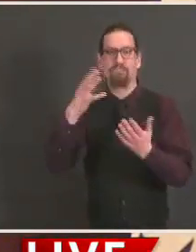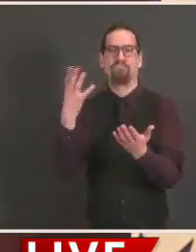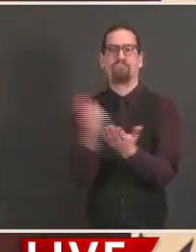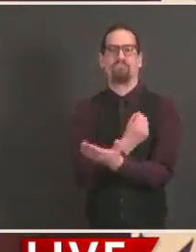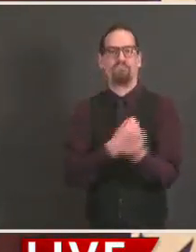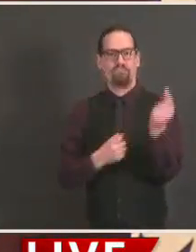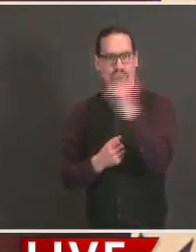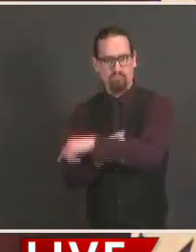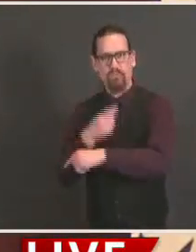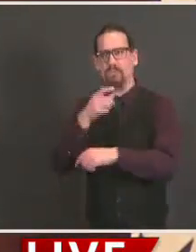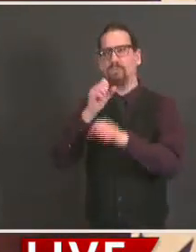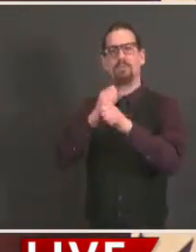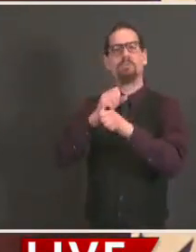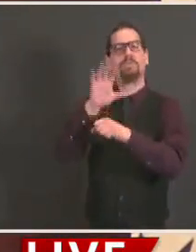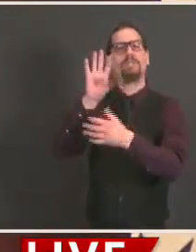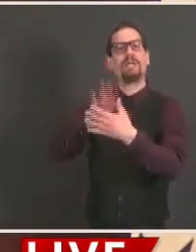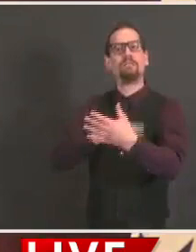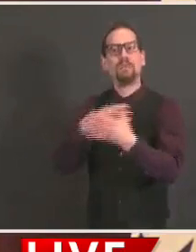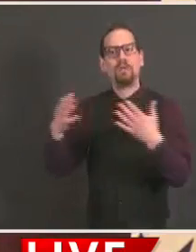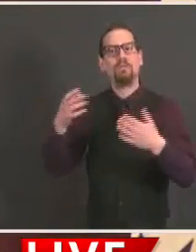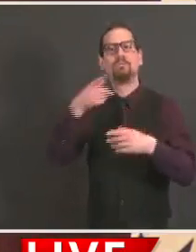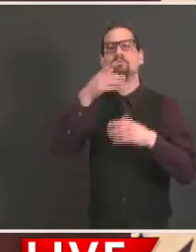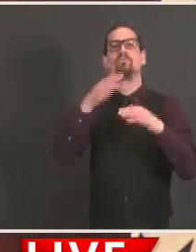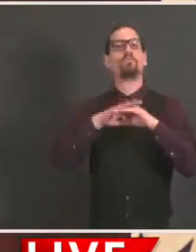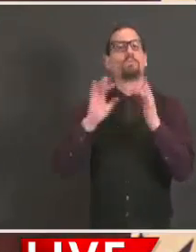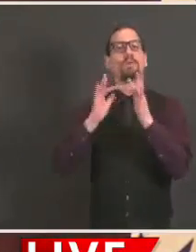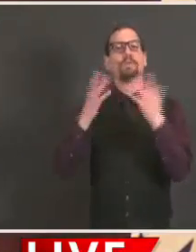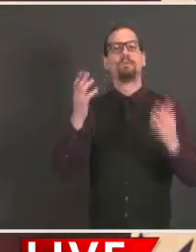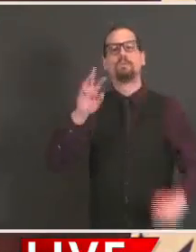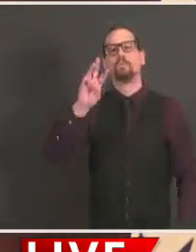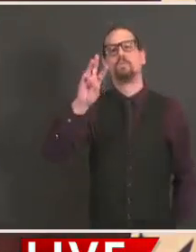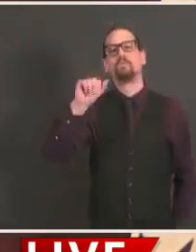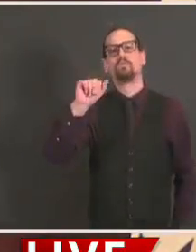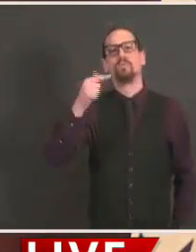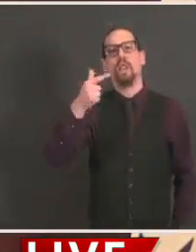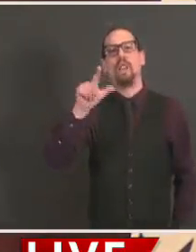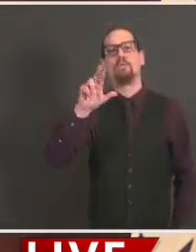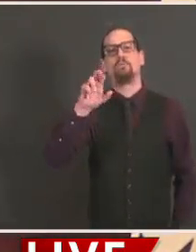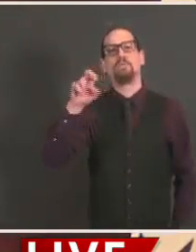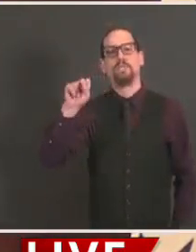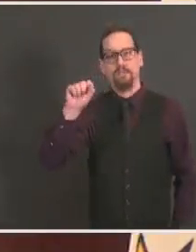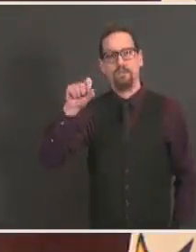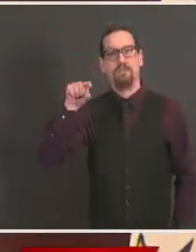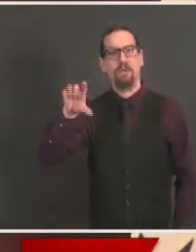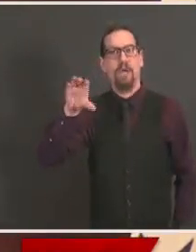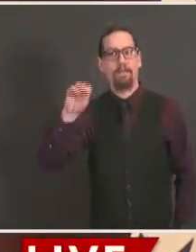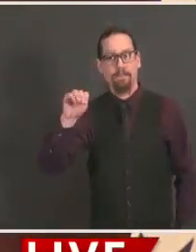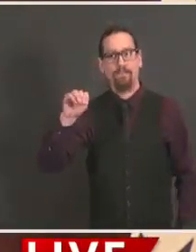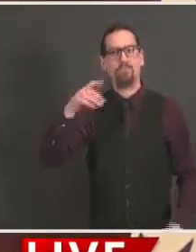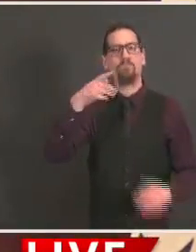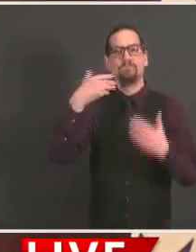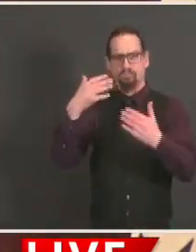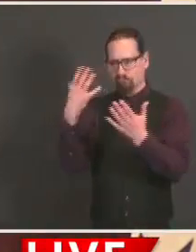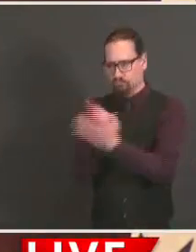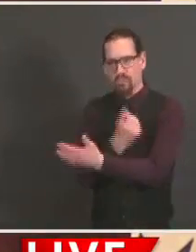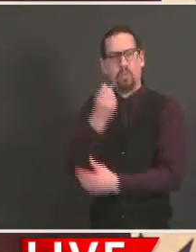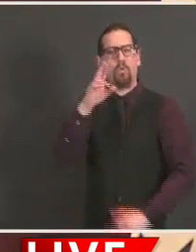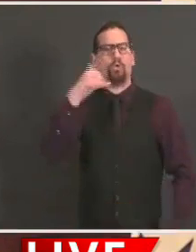going to walgreens.com or calling your local Walgreens directly starting